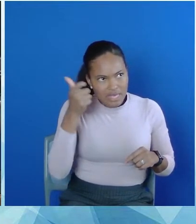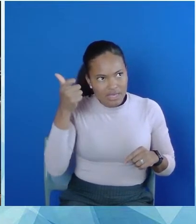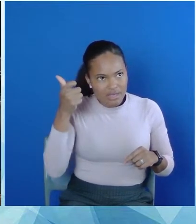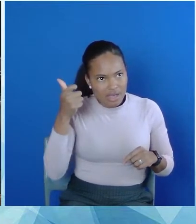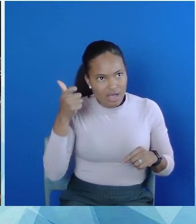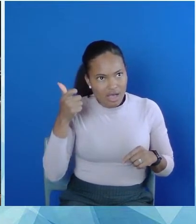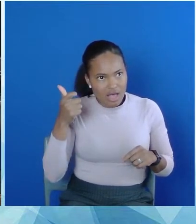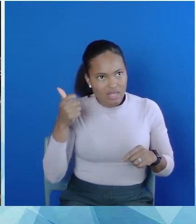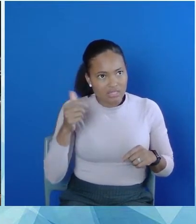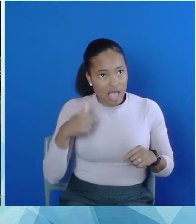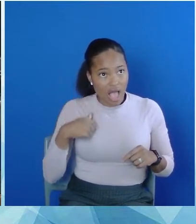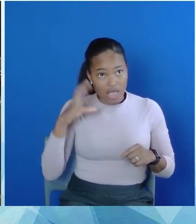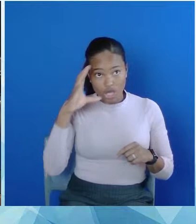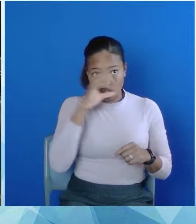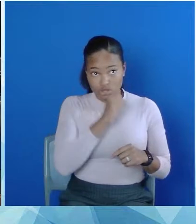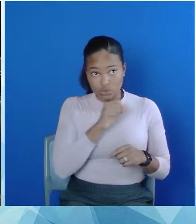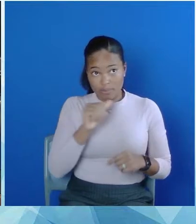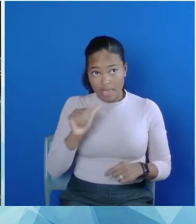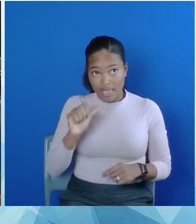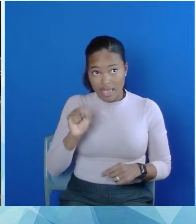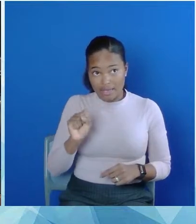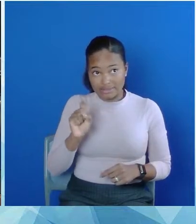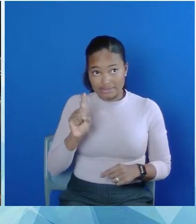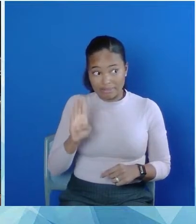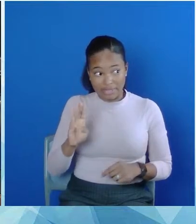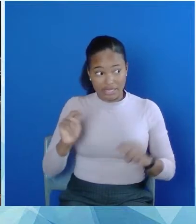was neutral, and